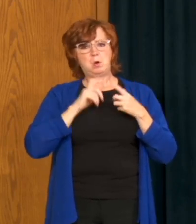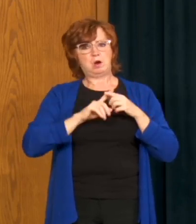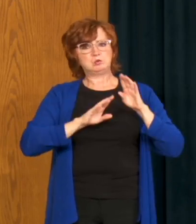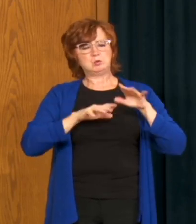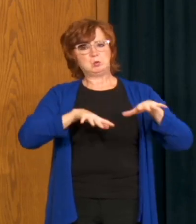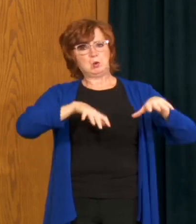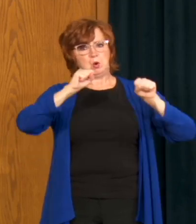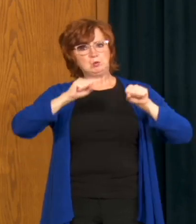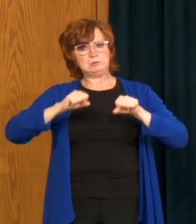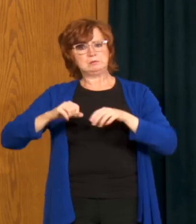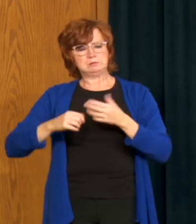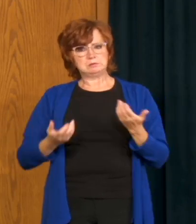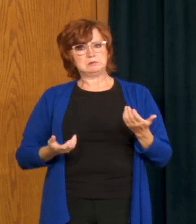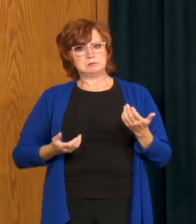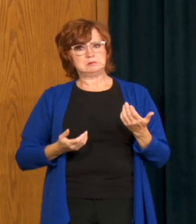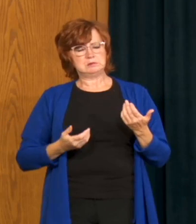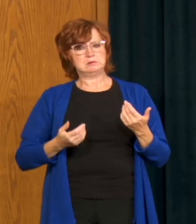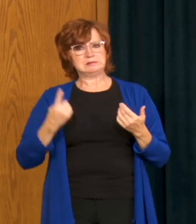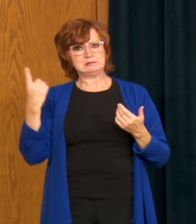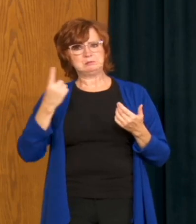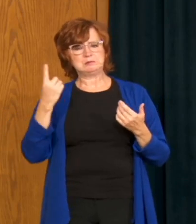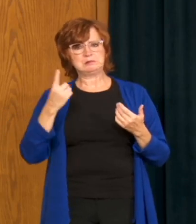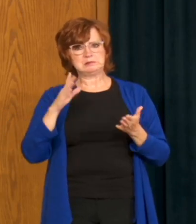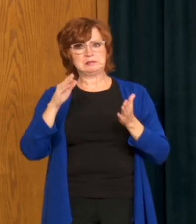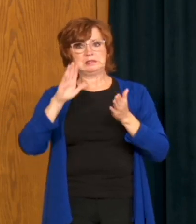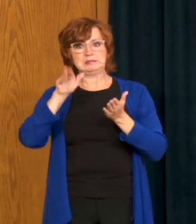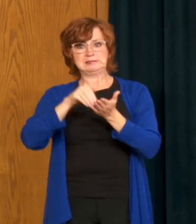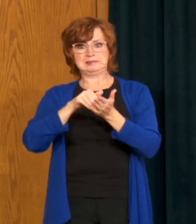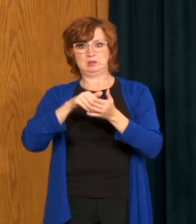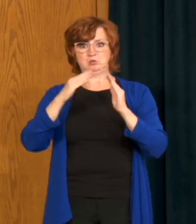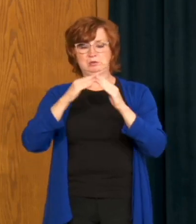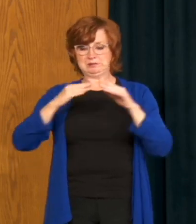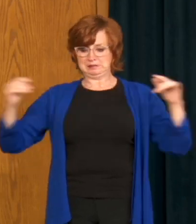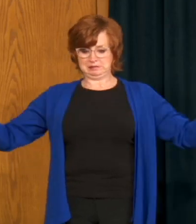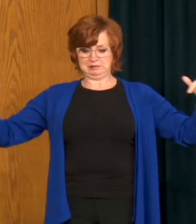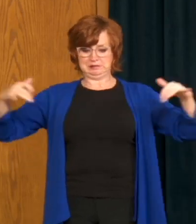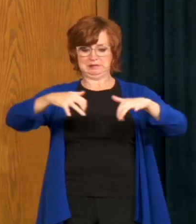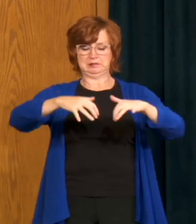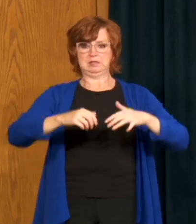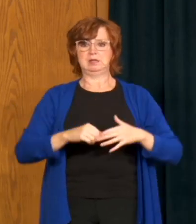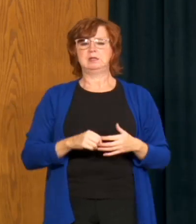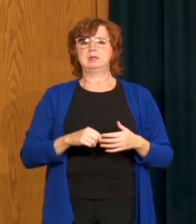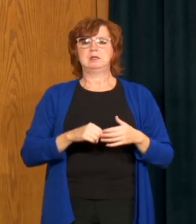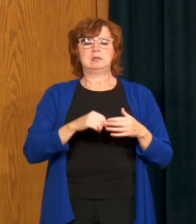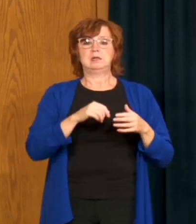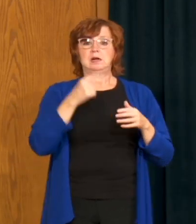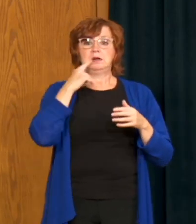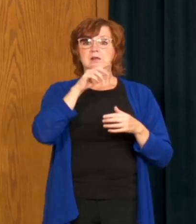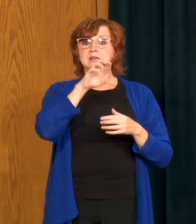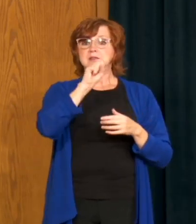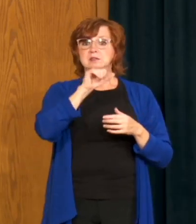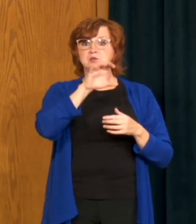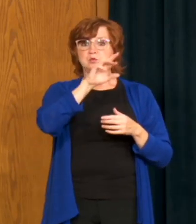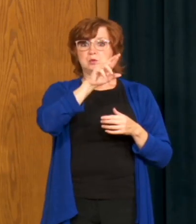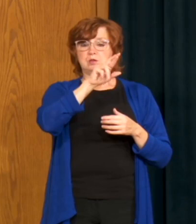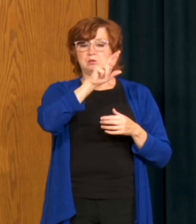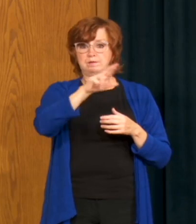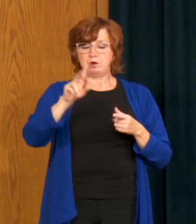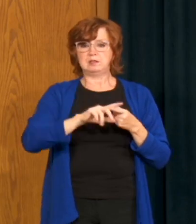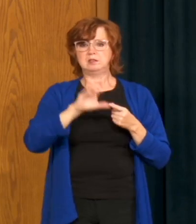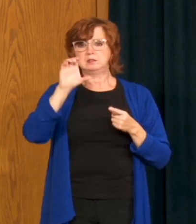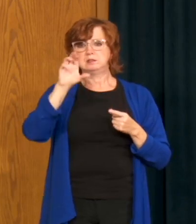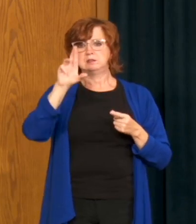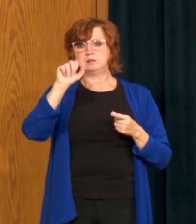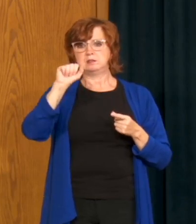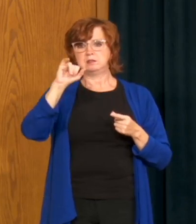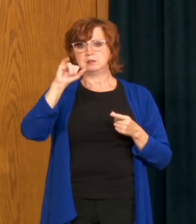I'd also extend credit not only to those three organizations, but in particular to Craig Reynolds and the Saskatchewan Rough Riders organization, and all of those that